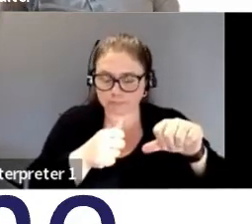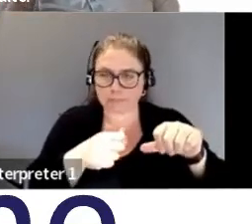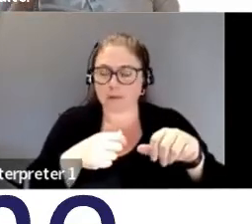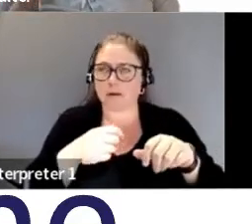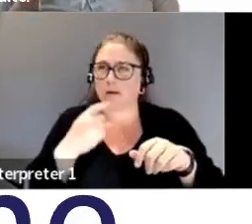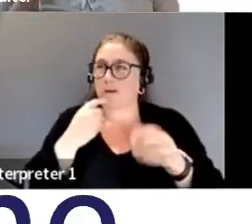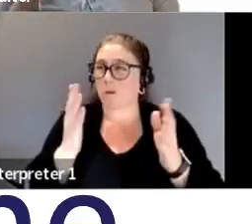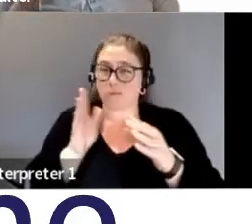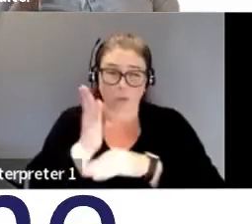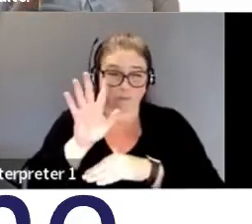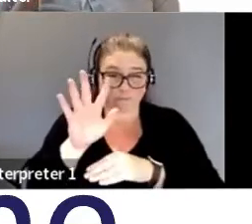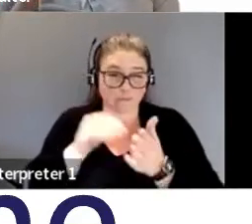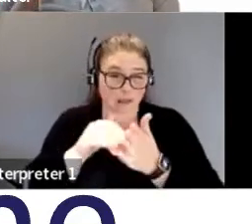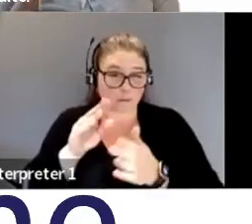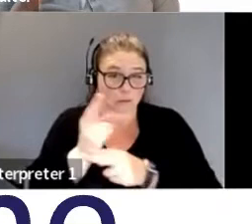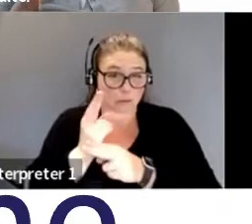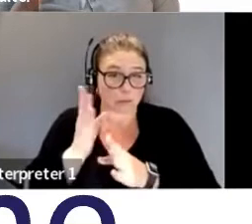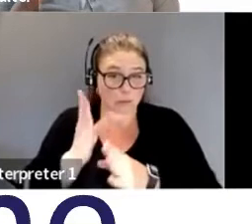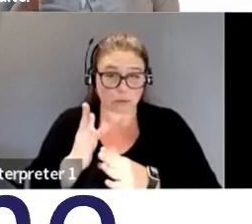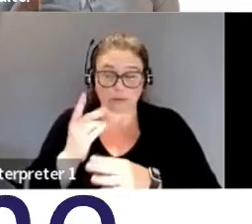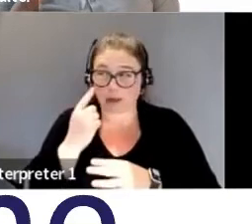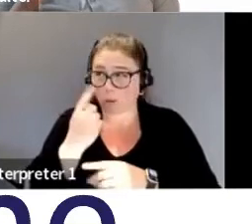one who has had an issue with